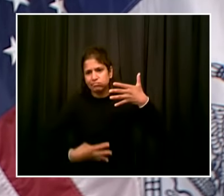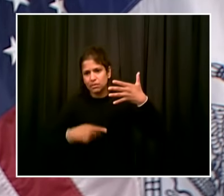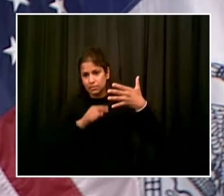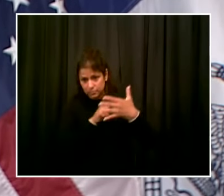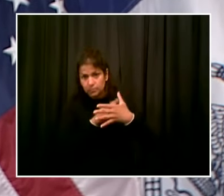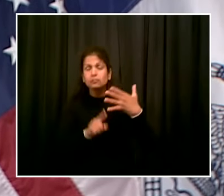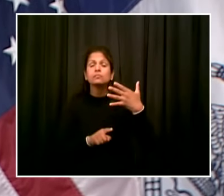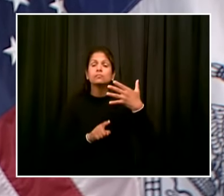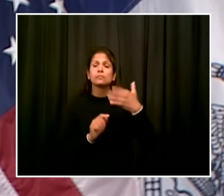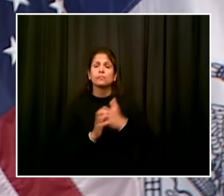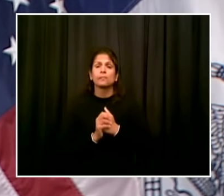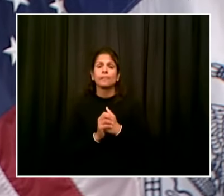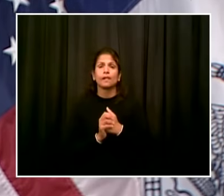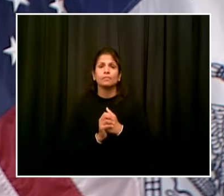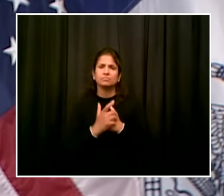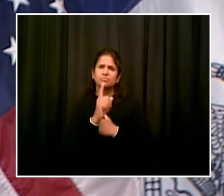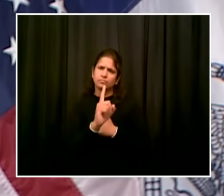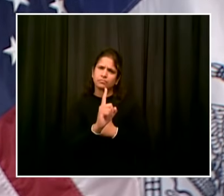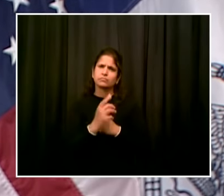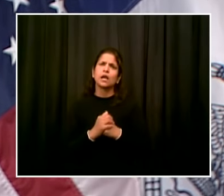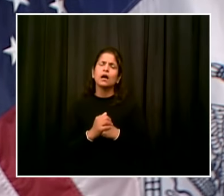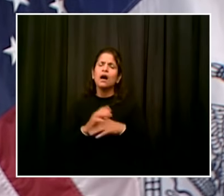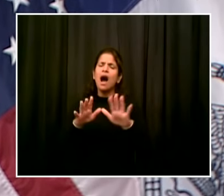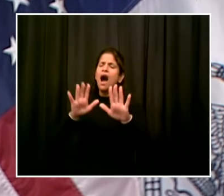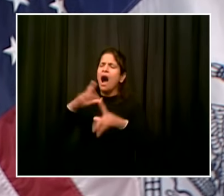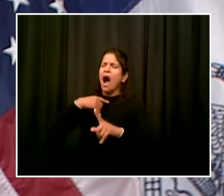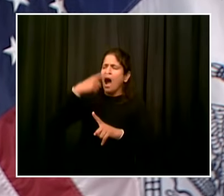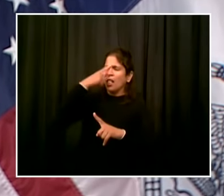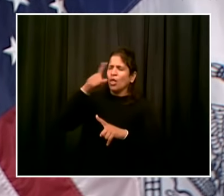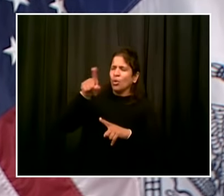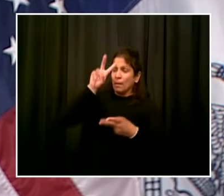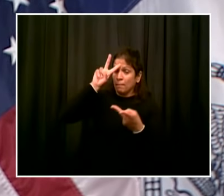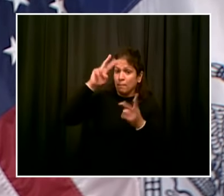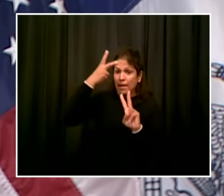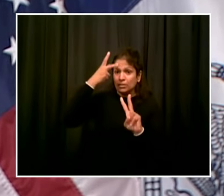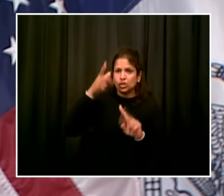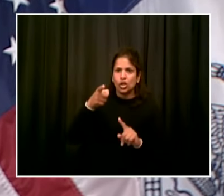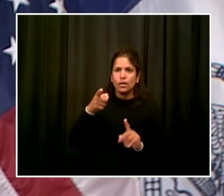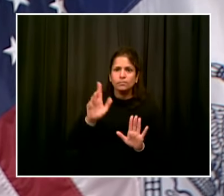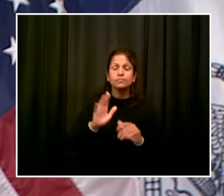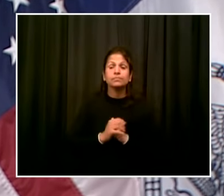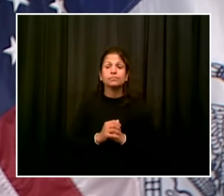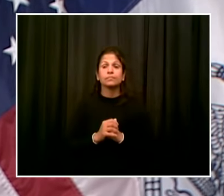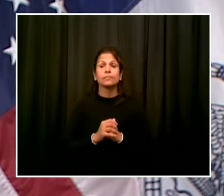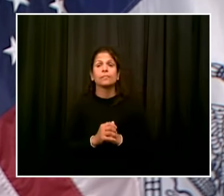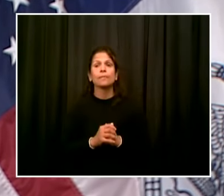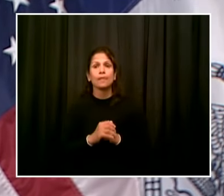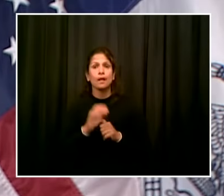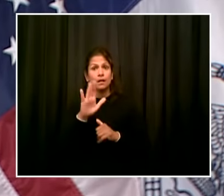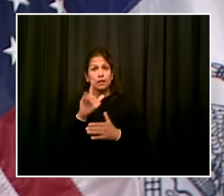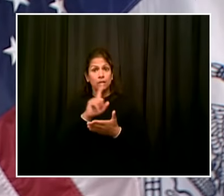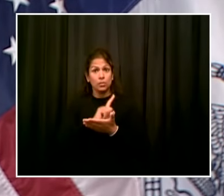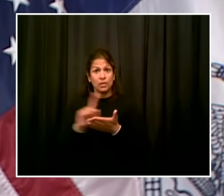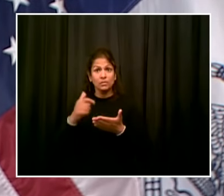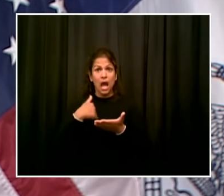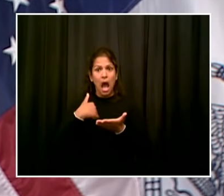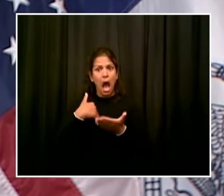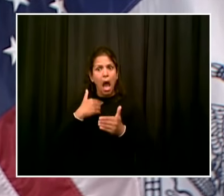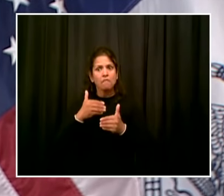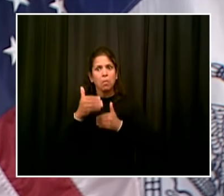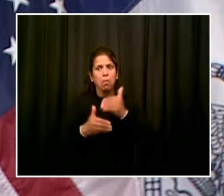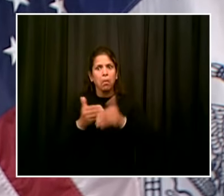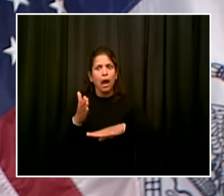the commissioner said, with all due respect. First of all, I do think we saw some progress this weekend. We got a lot more we got to do, but at least we're beginning to see